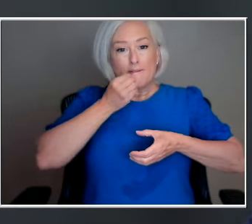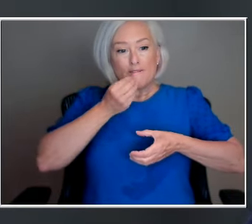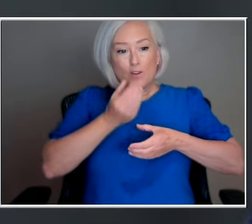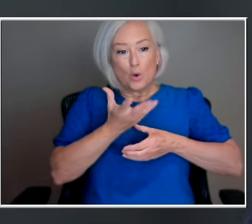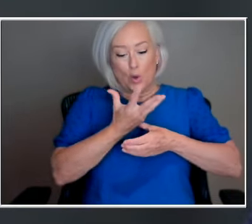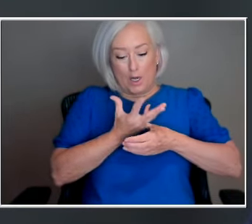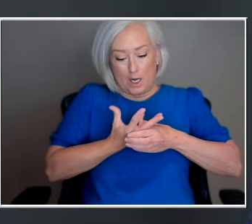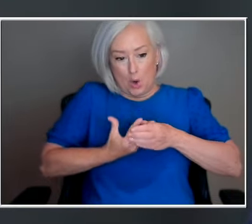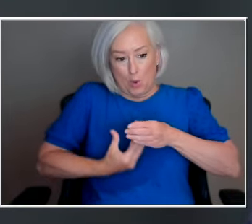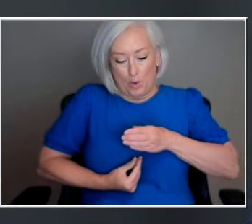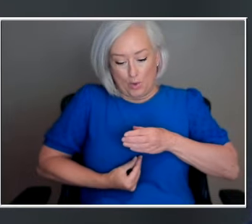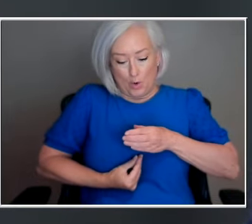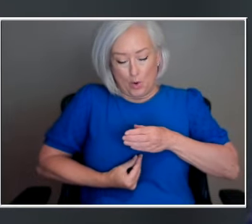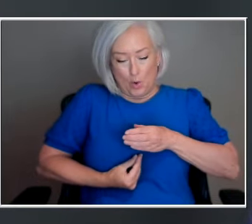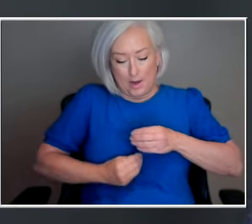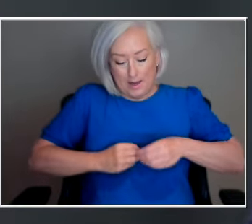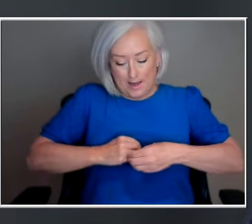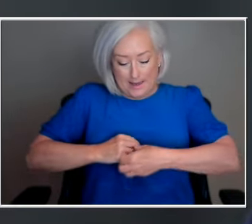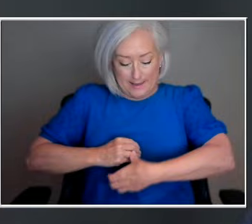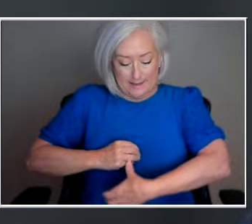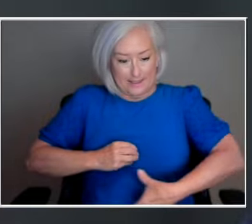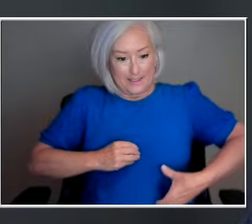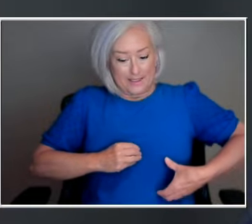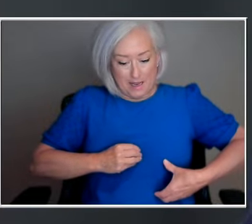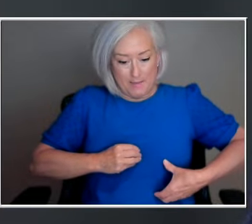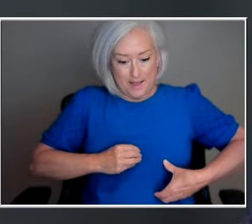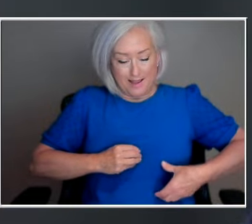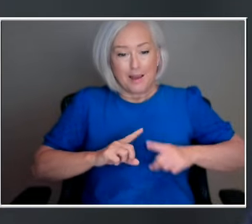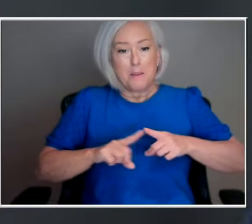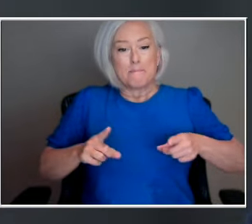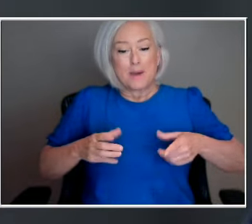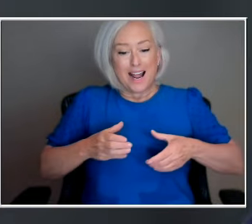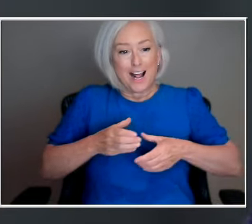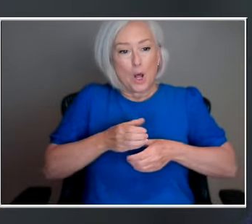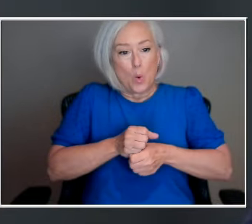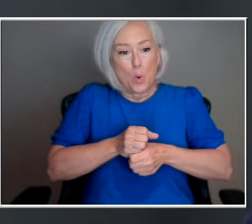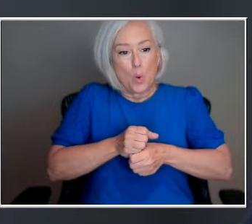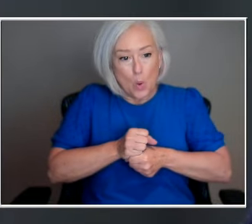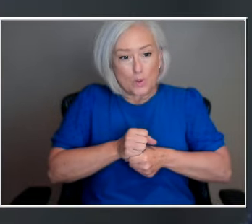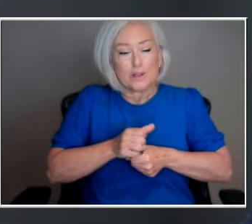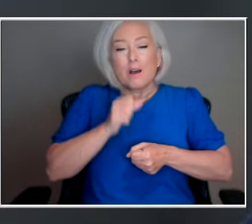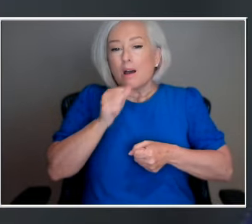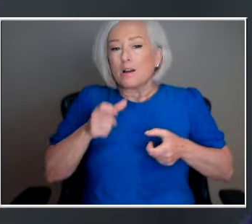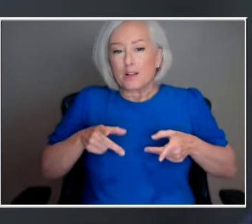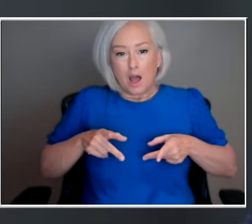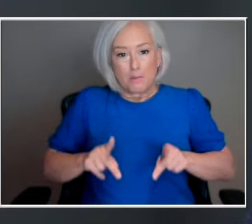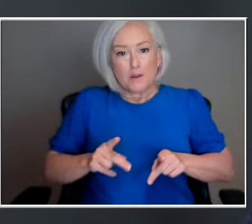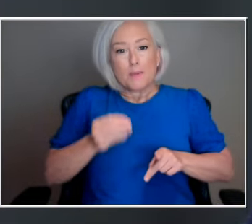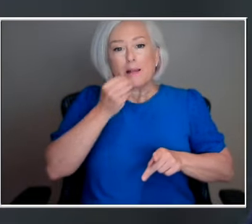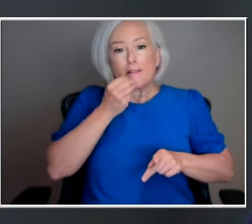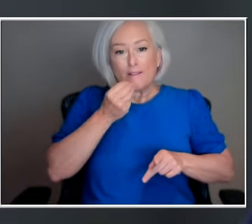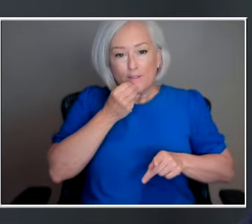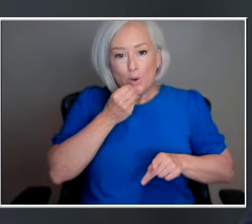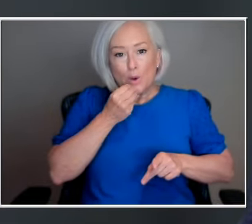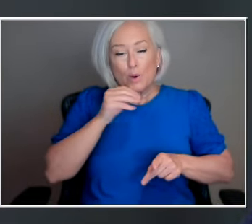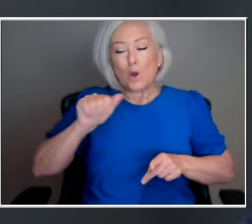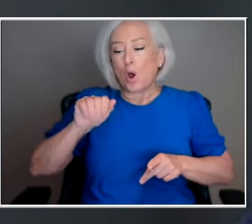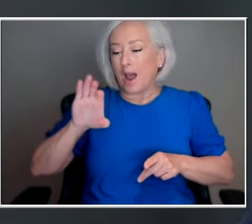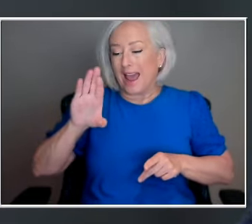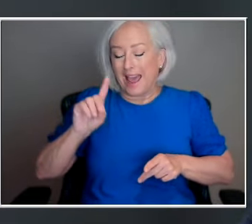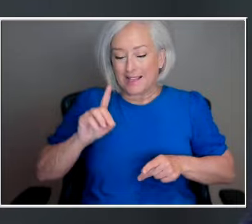thereby preventing, reflux, all the stomach acid coming into the food pipe and the damage that can happen from that. So any kind